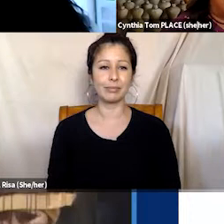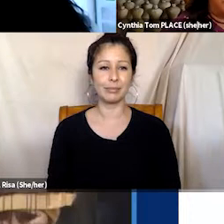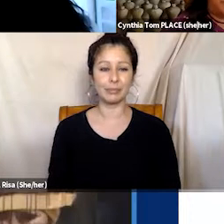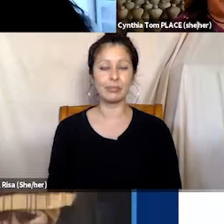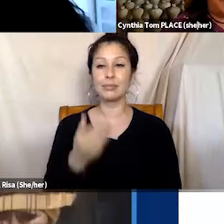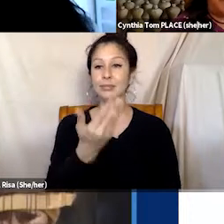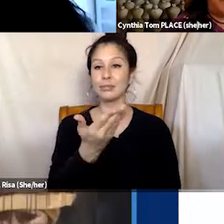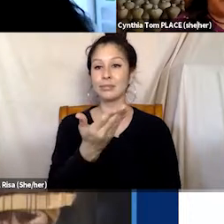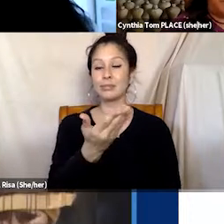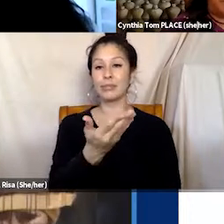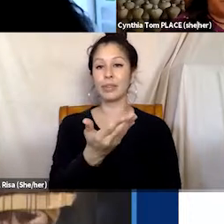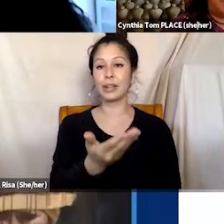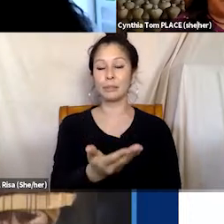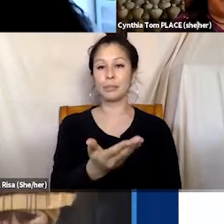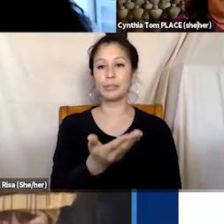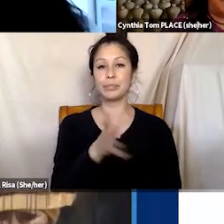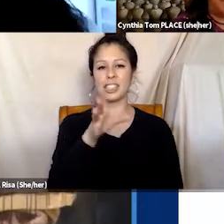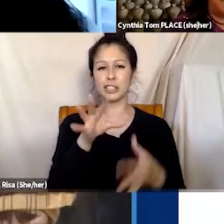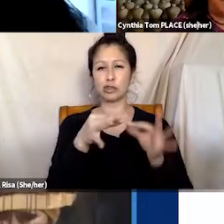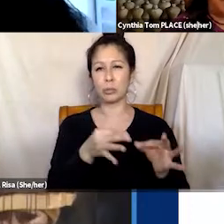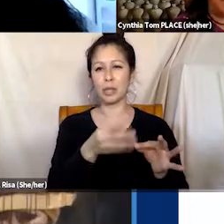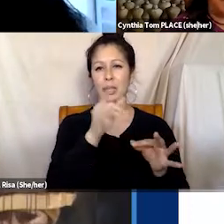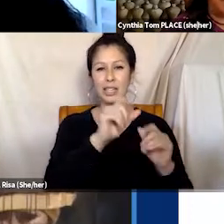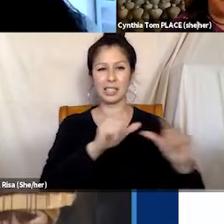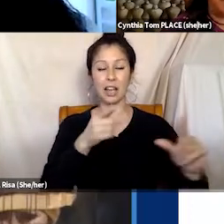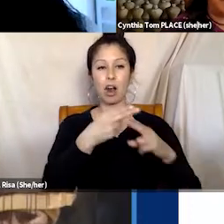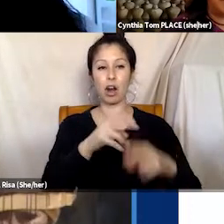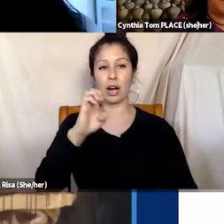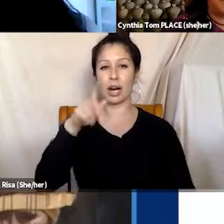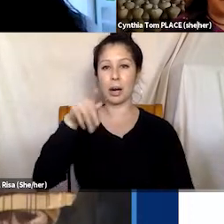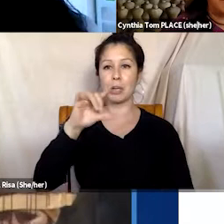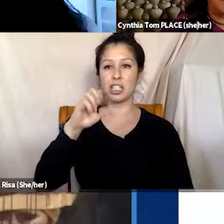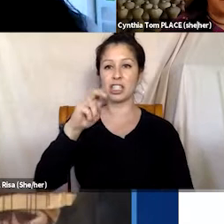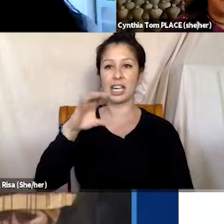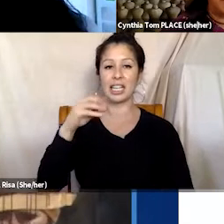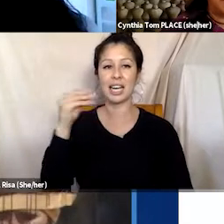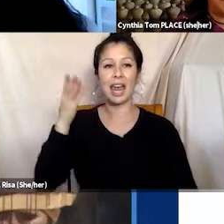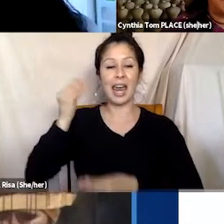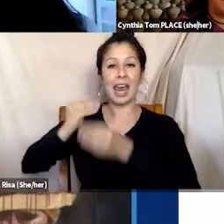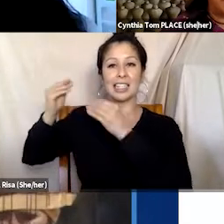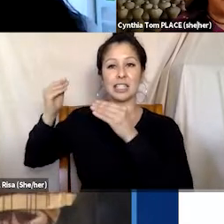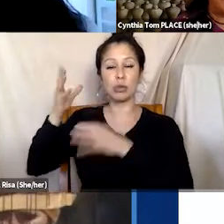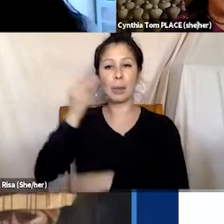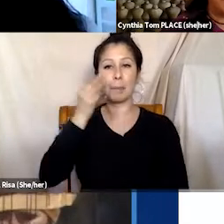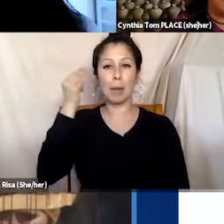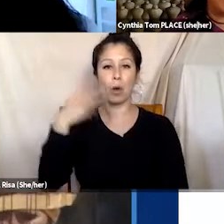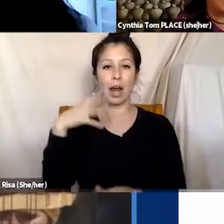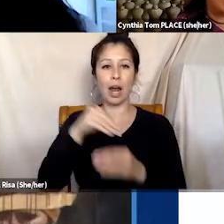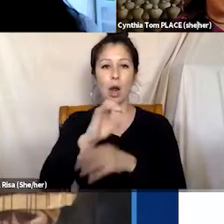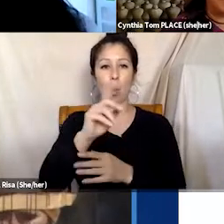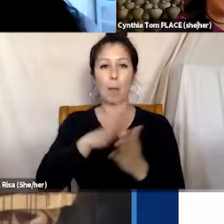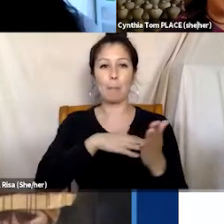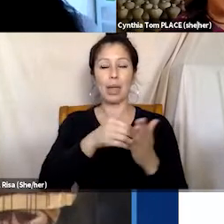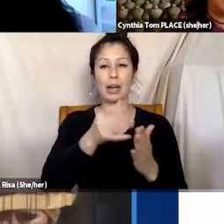So here, the description of the slide is called Epigenetics and Ancestral Memory. And I've included an oil